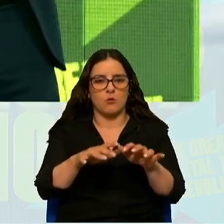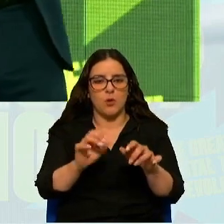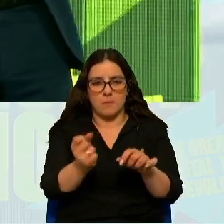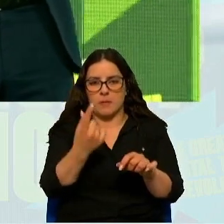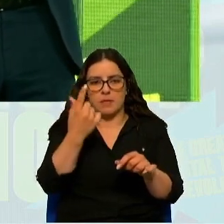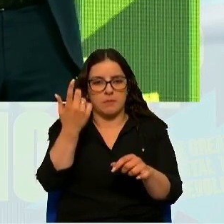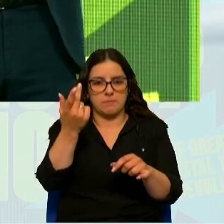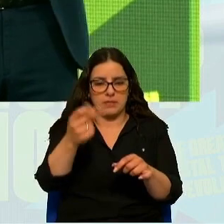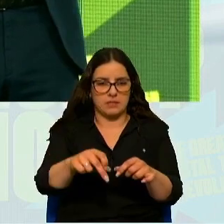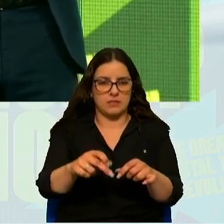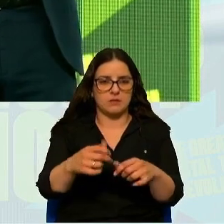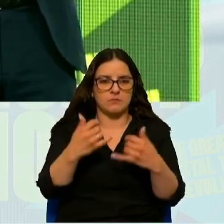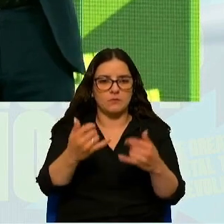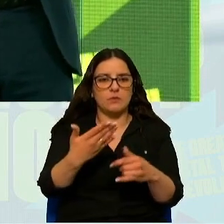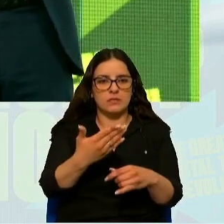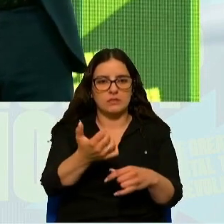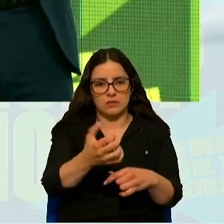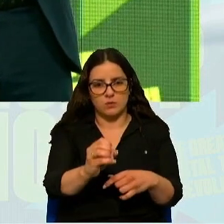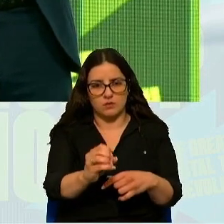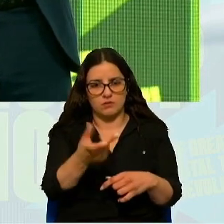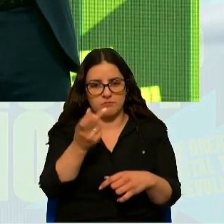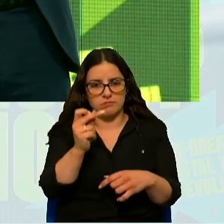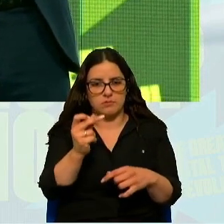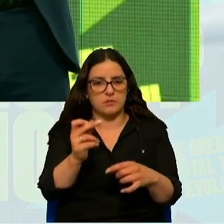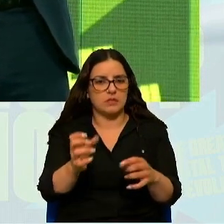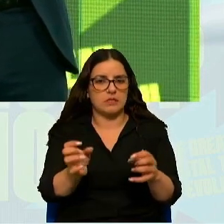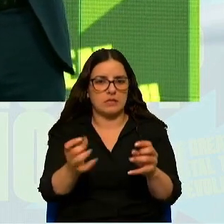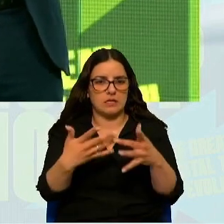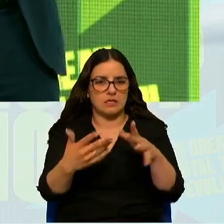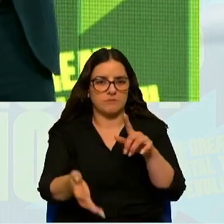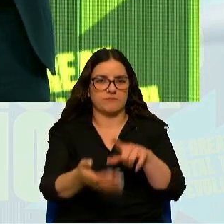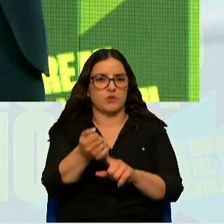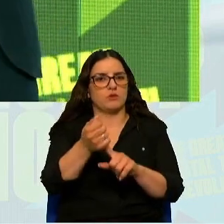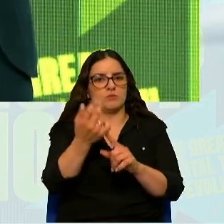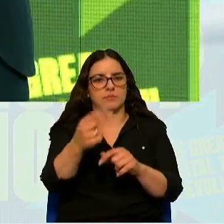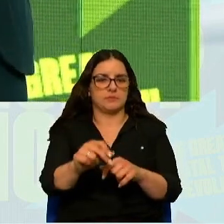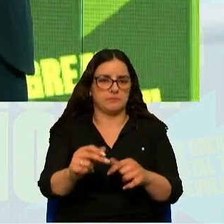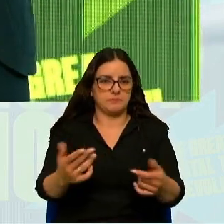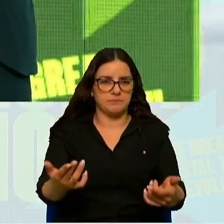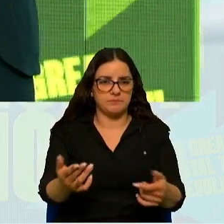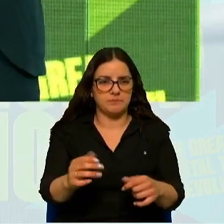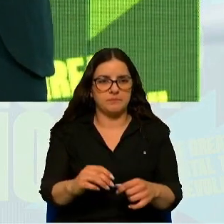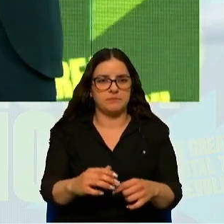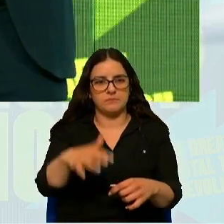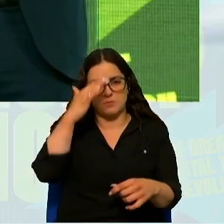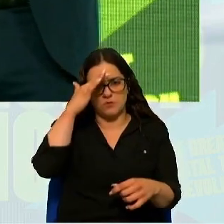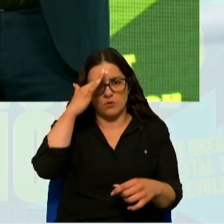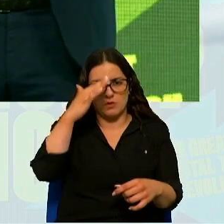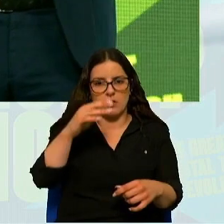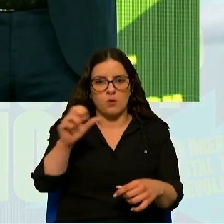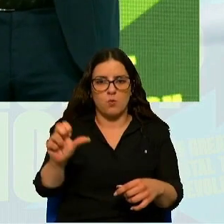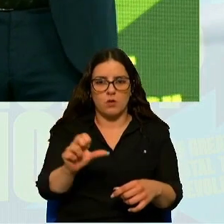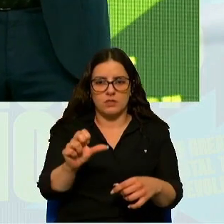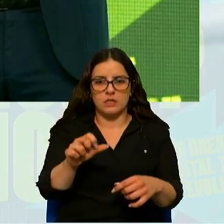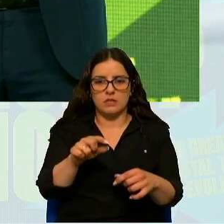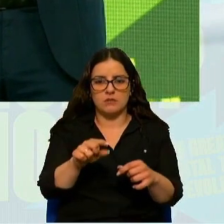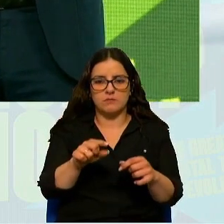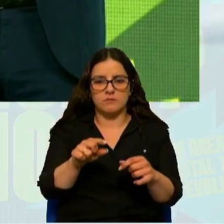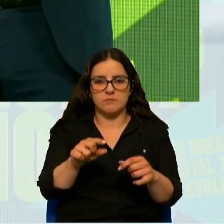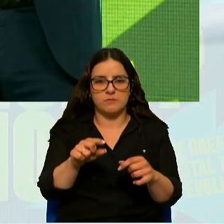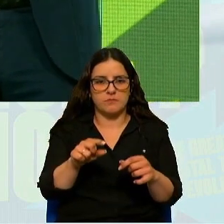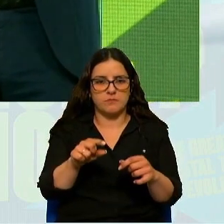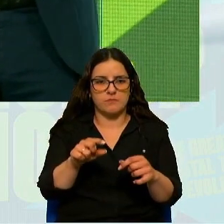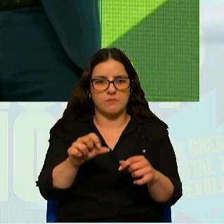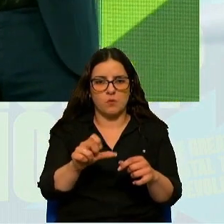computer came out, and then 150 years and the internet. So quantum